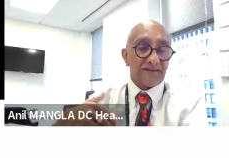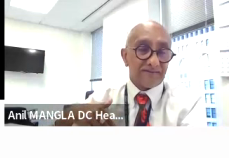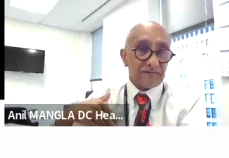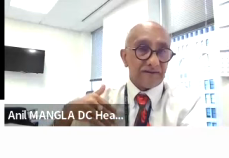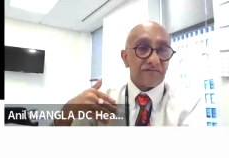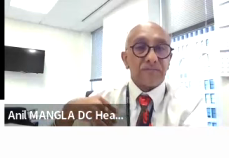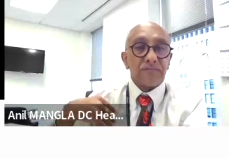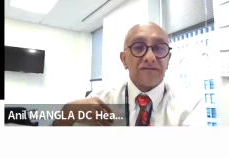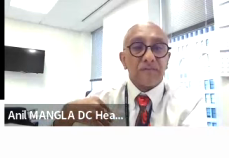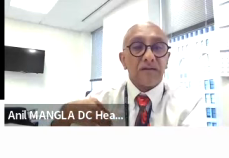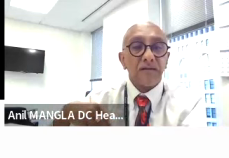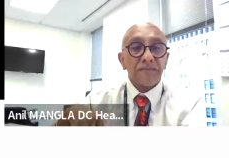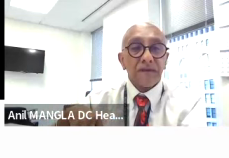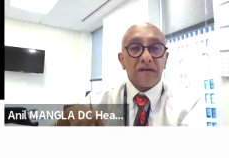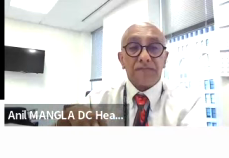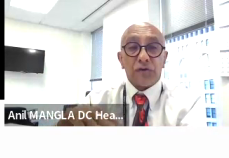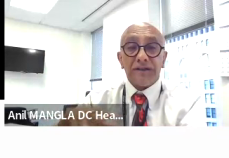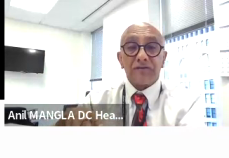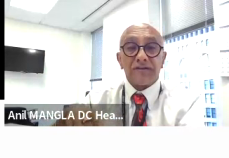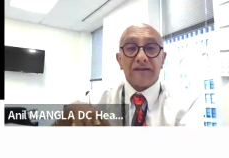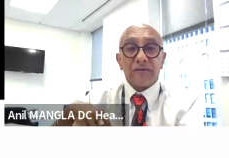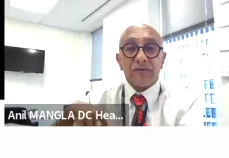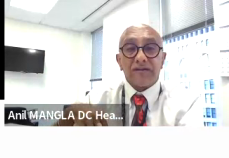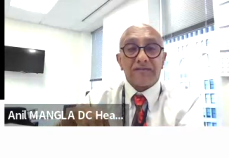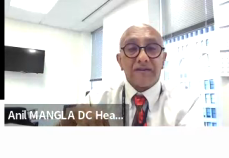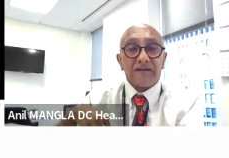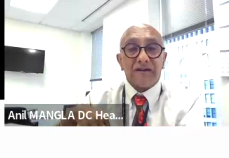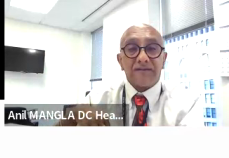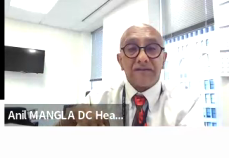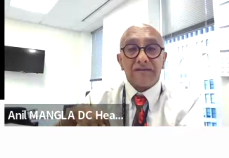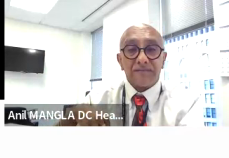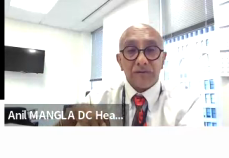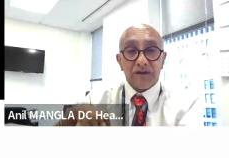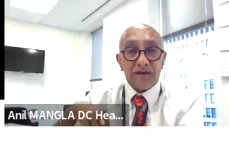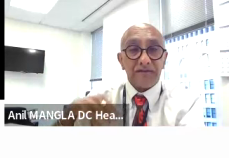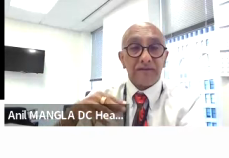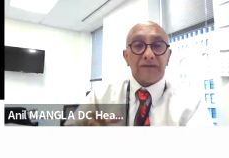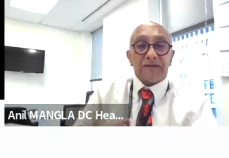guide you what is the right treatment as well. Avoiding contact with